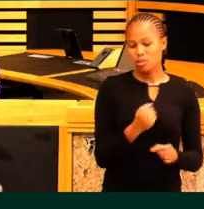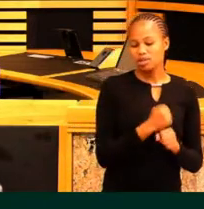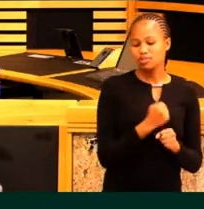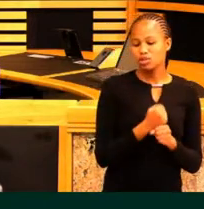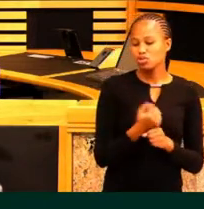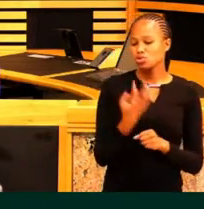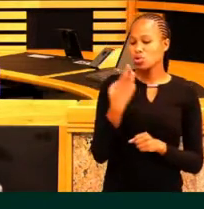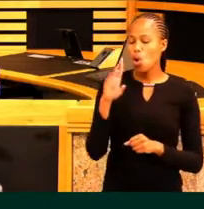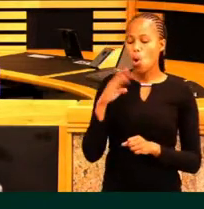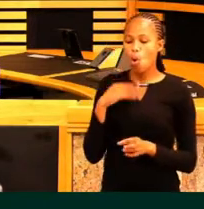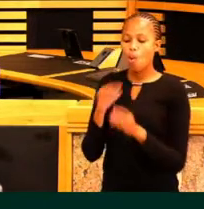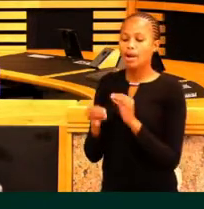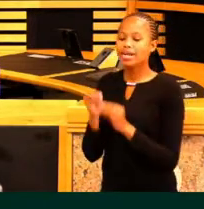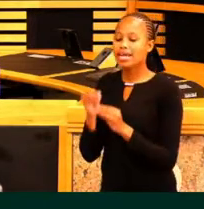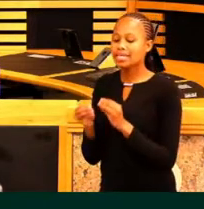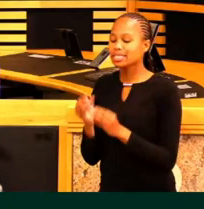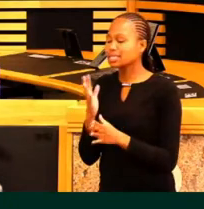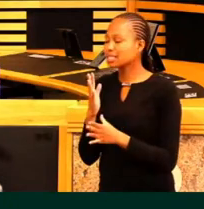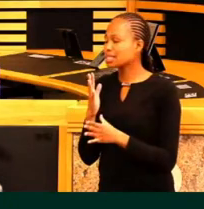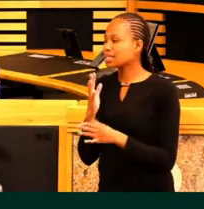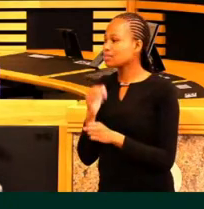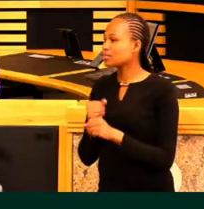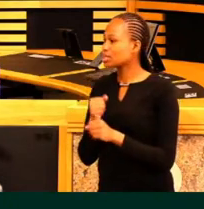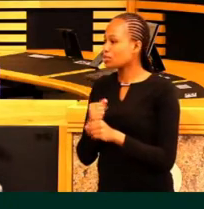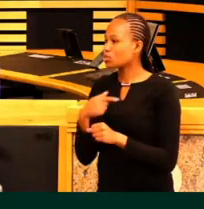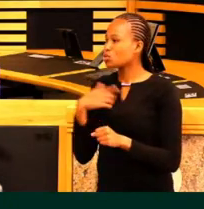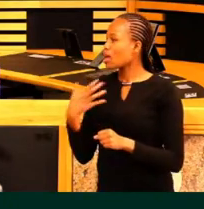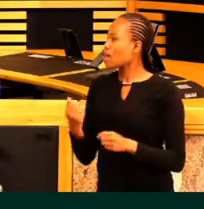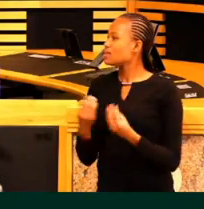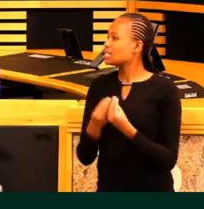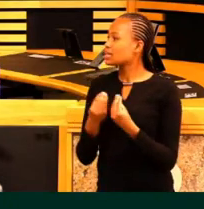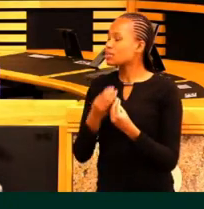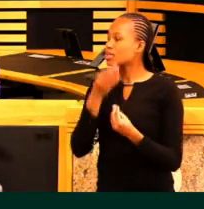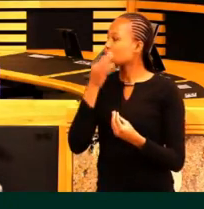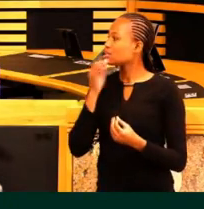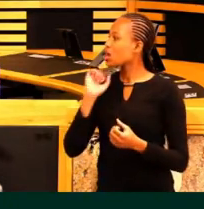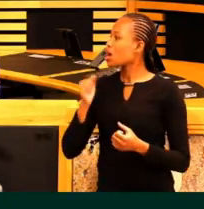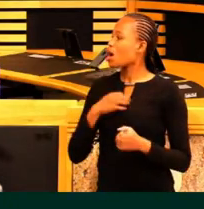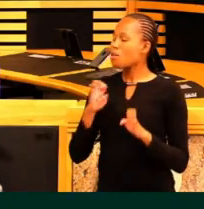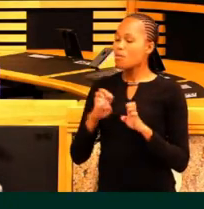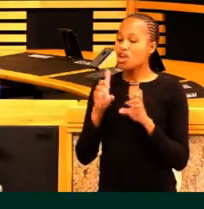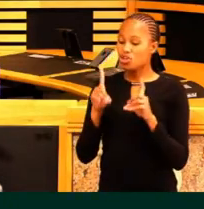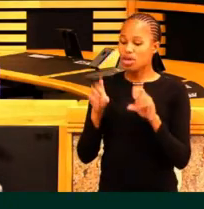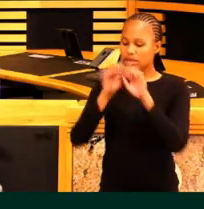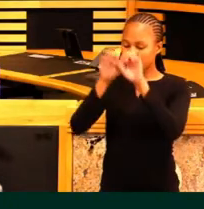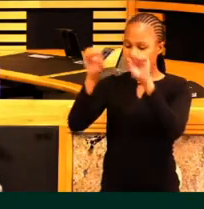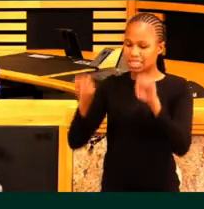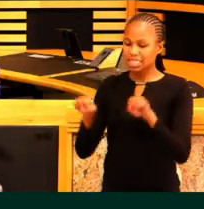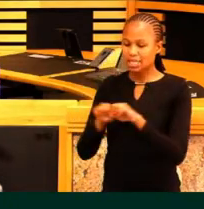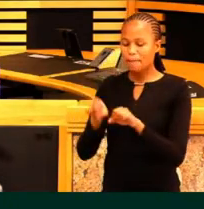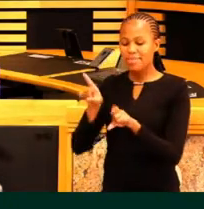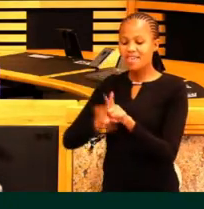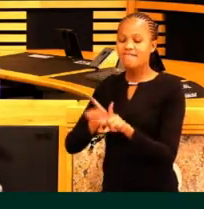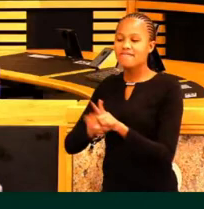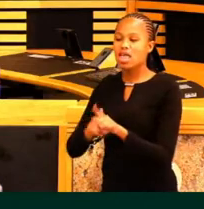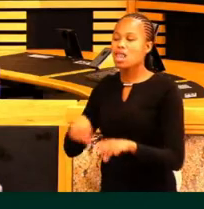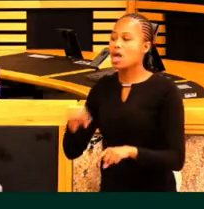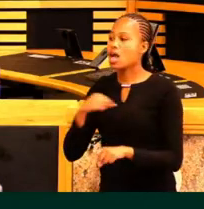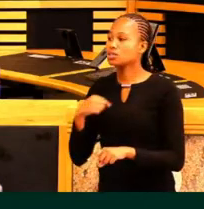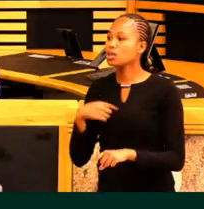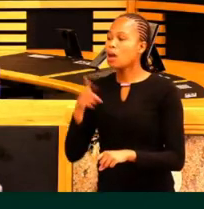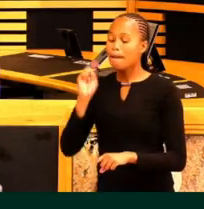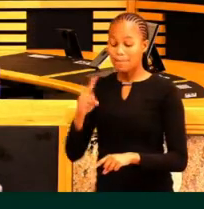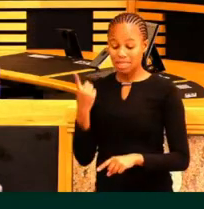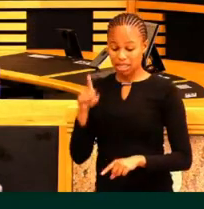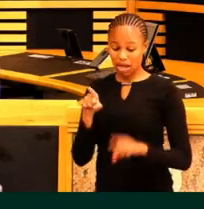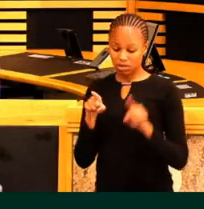Mr Beans our education system is failing us so we should start